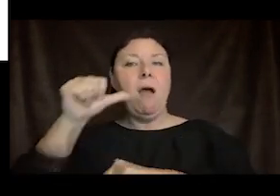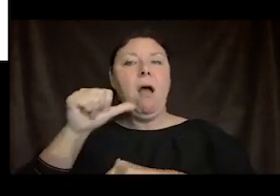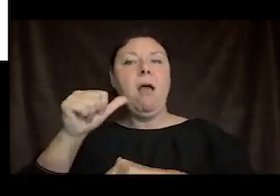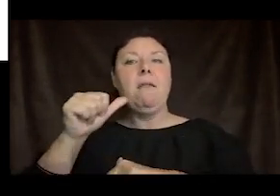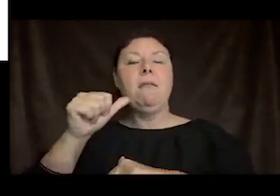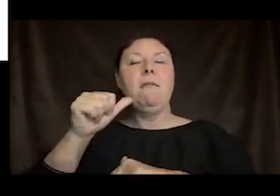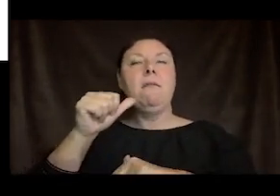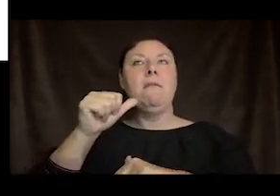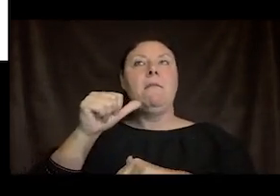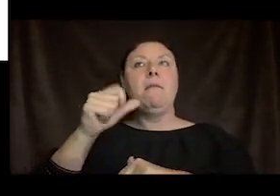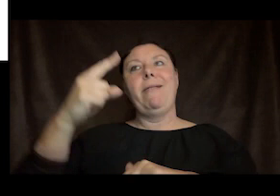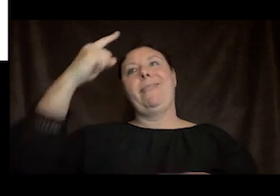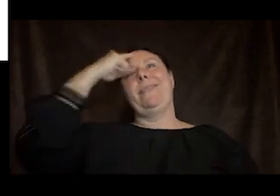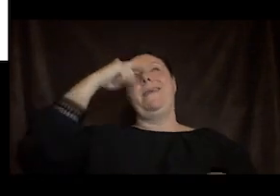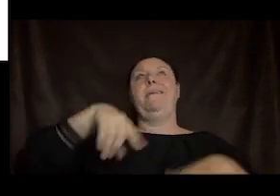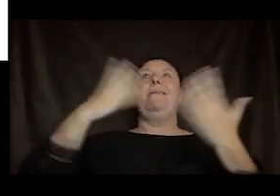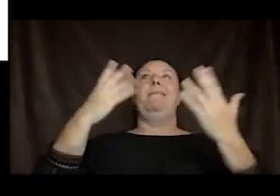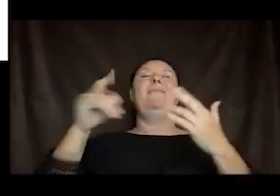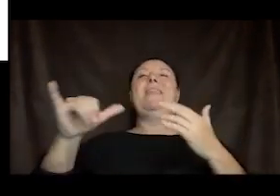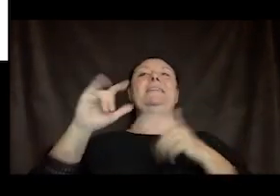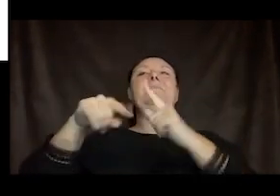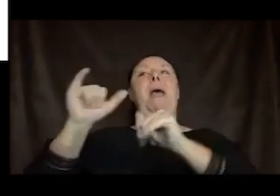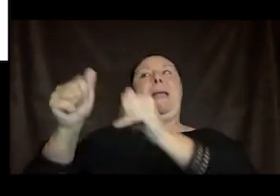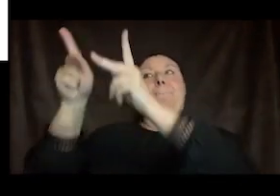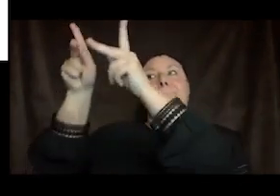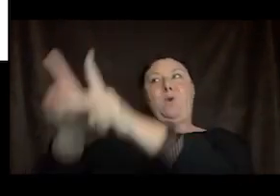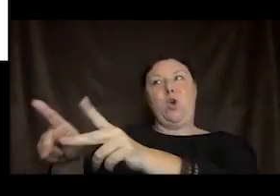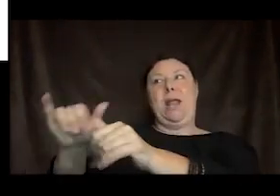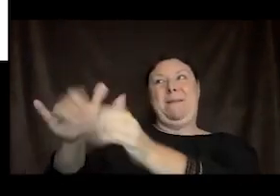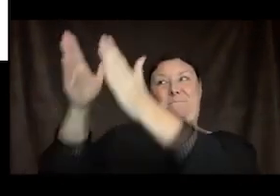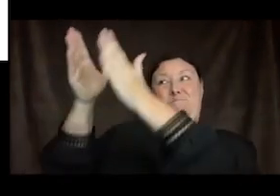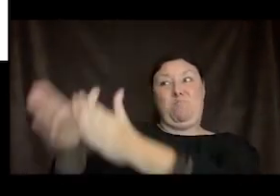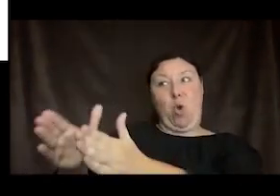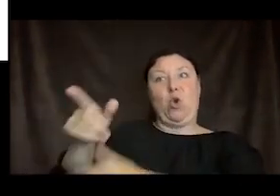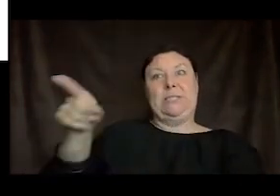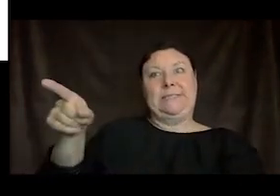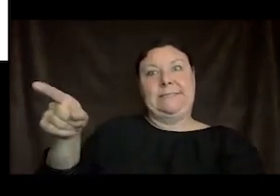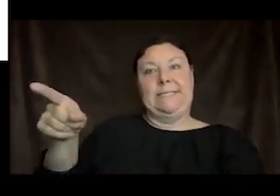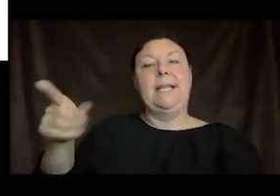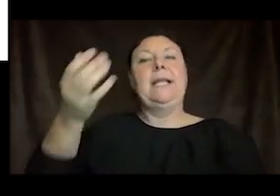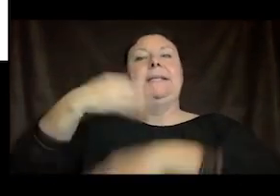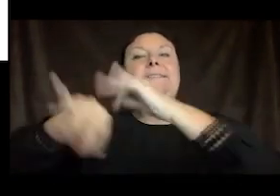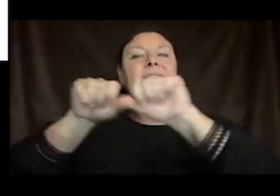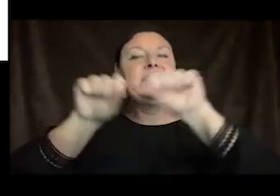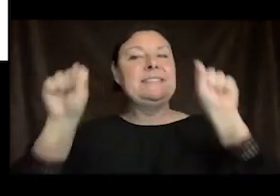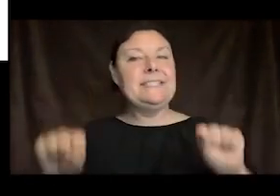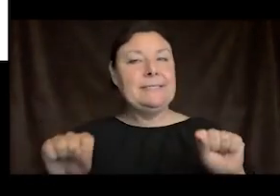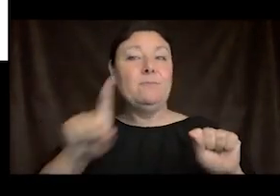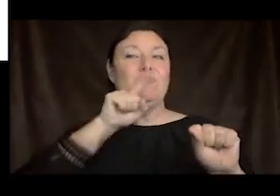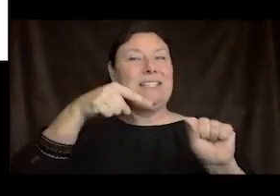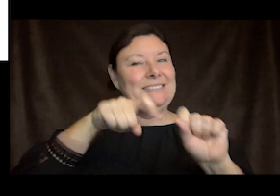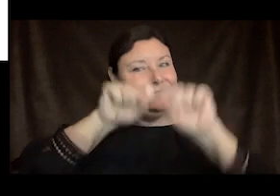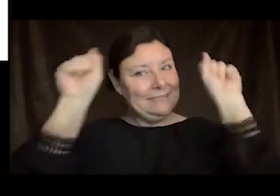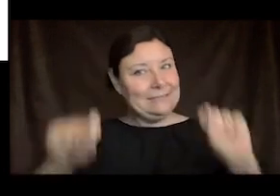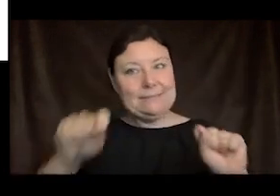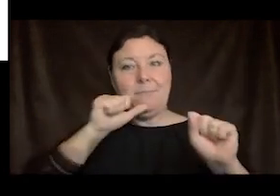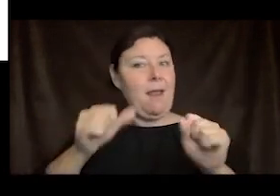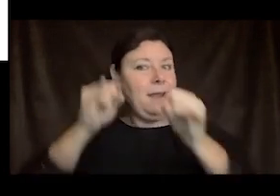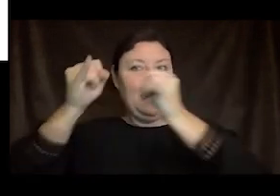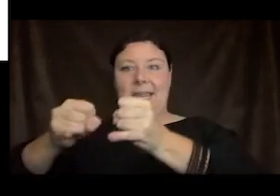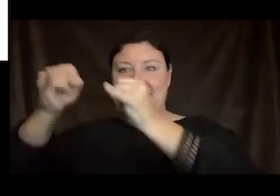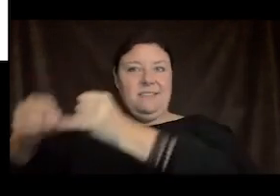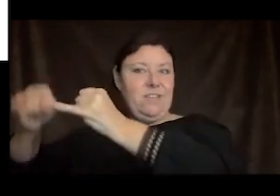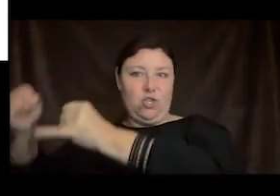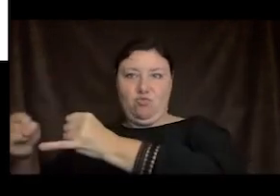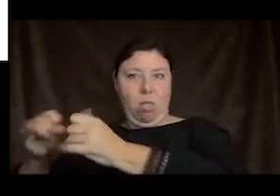is about a person versus a systemic issue. So for an example,